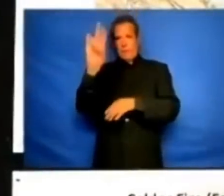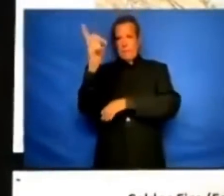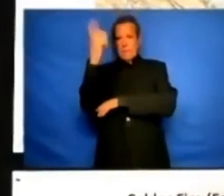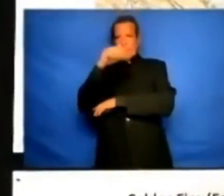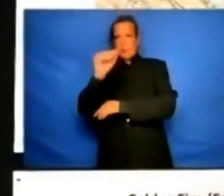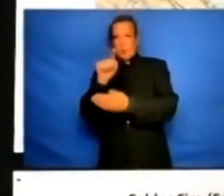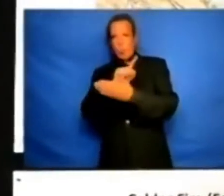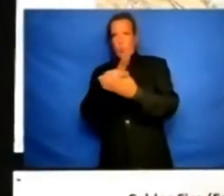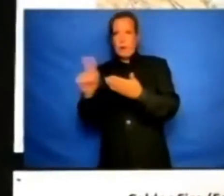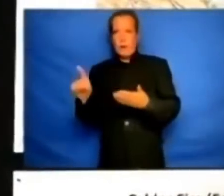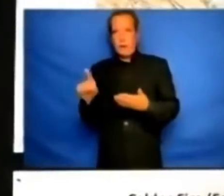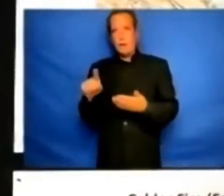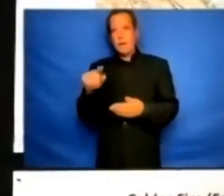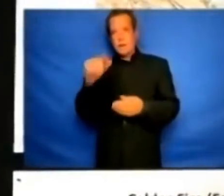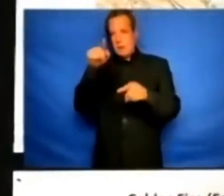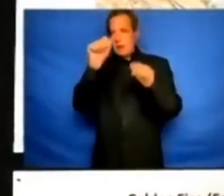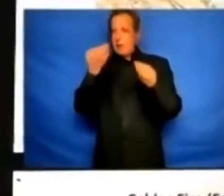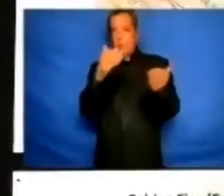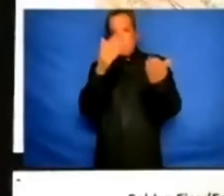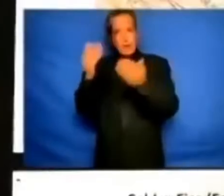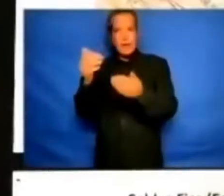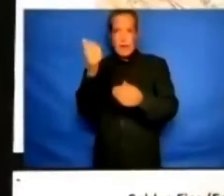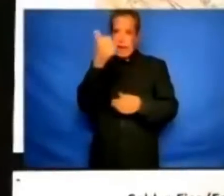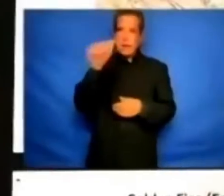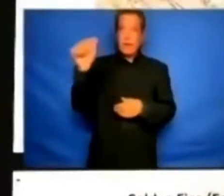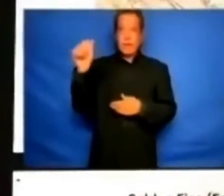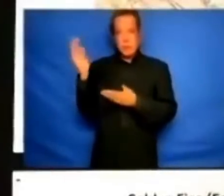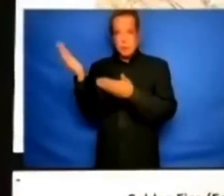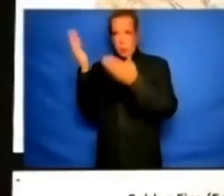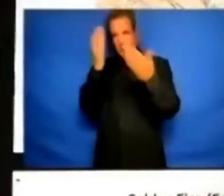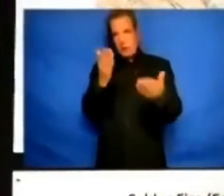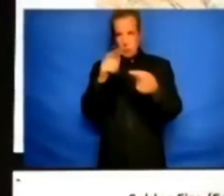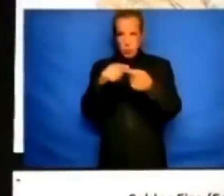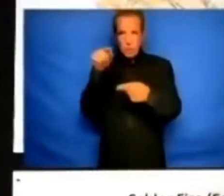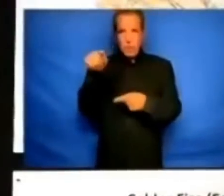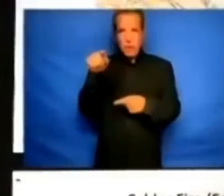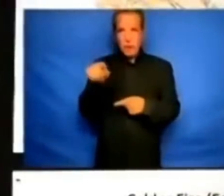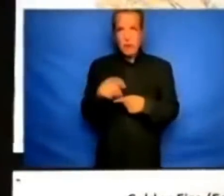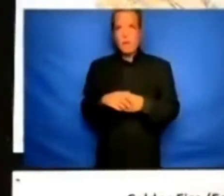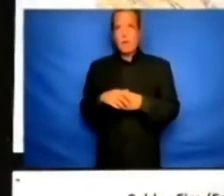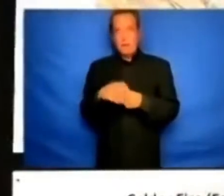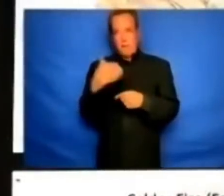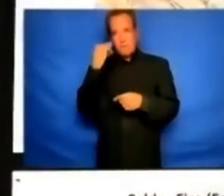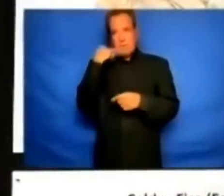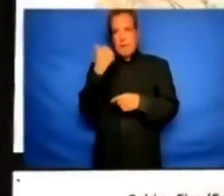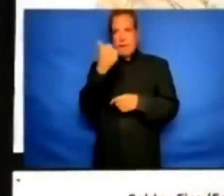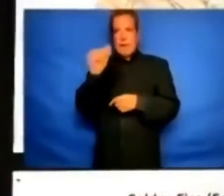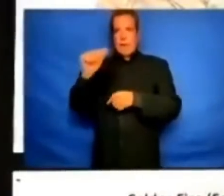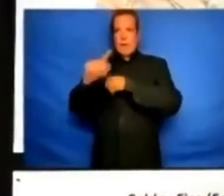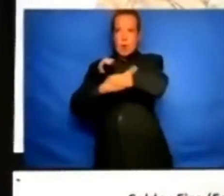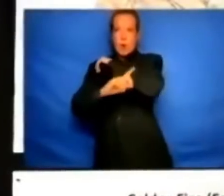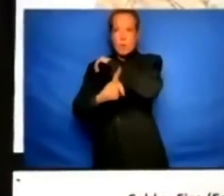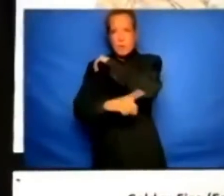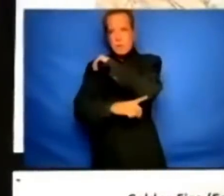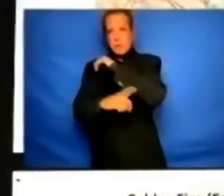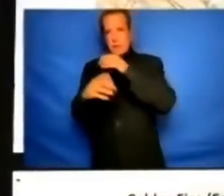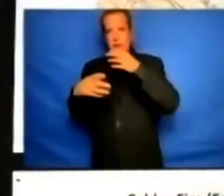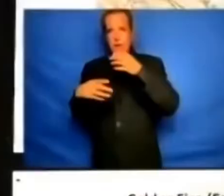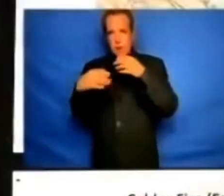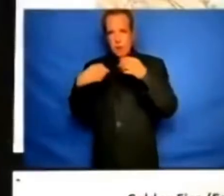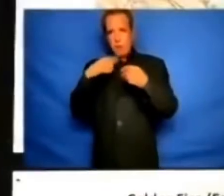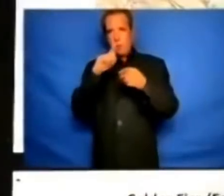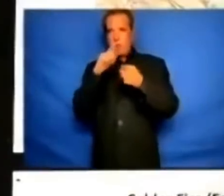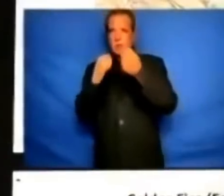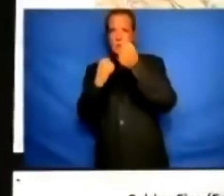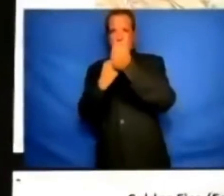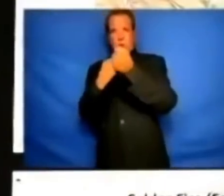you can bring anything and everything down to the transfer station if you have extra garbage. We're really encouraging people not to put